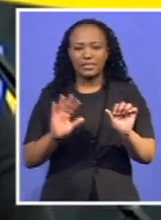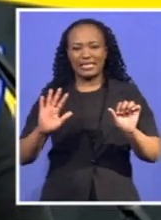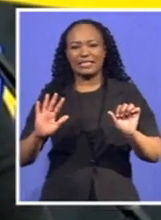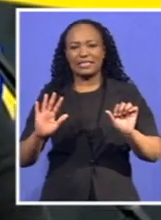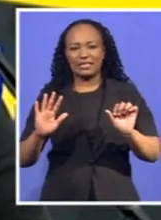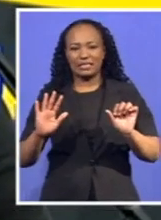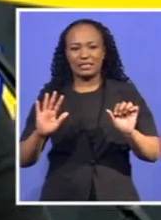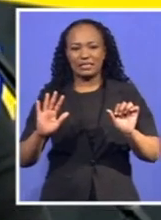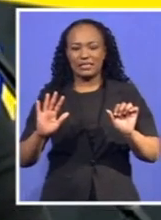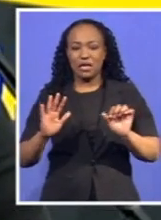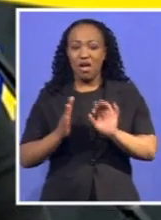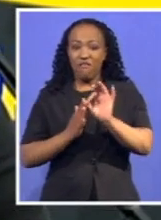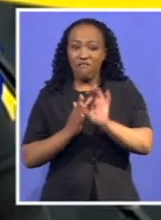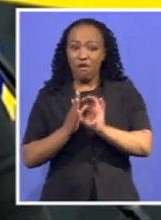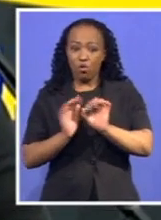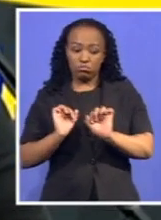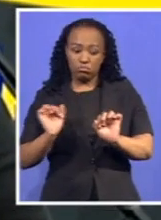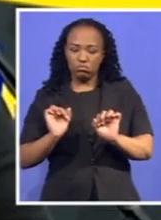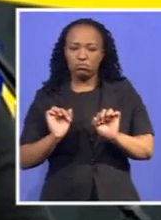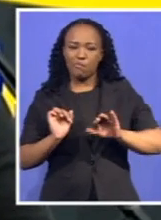whose votes were quarantined.